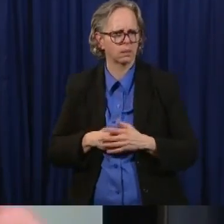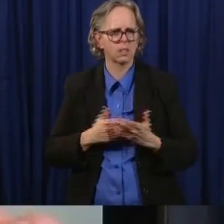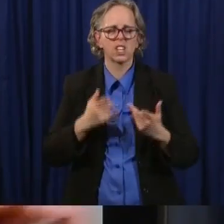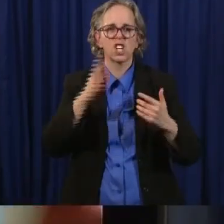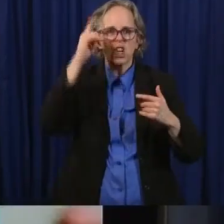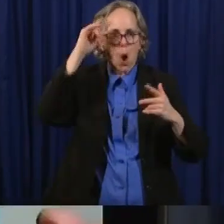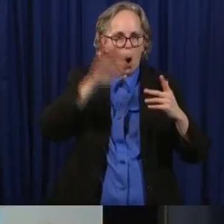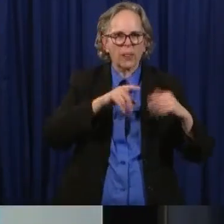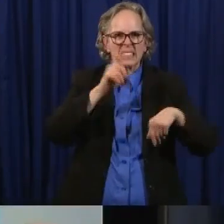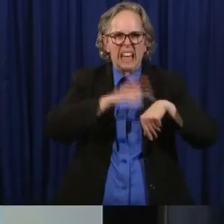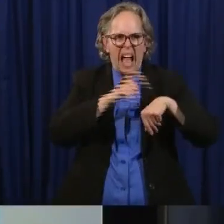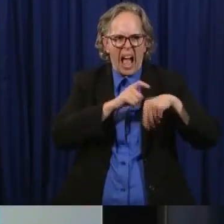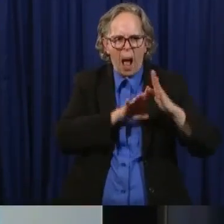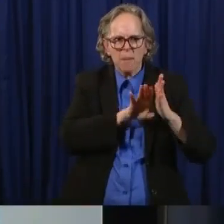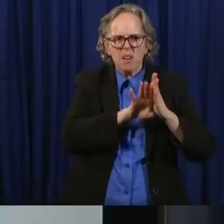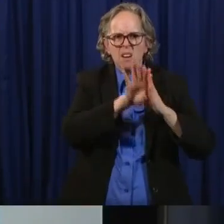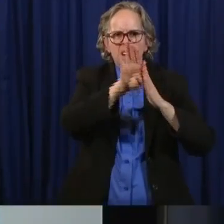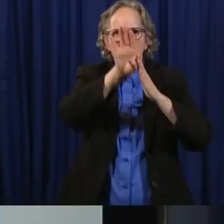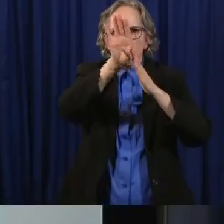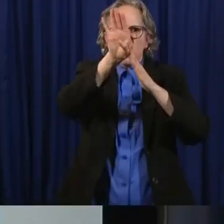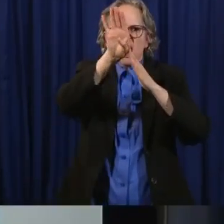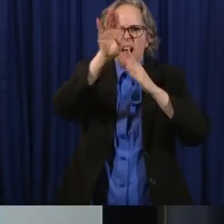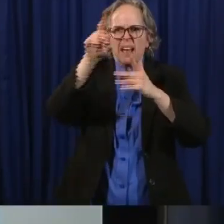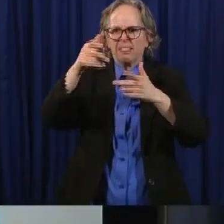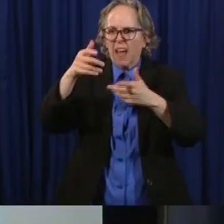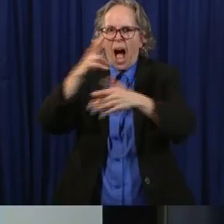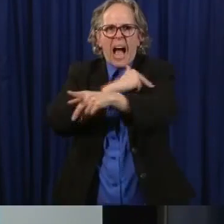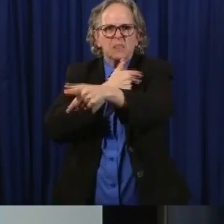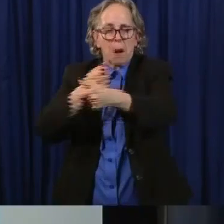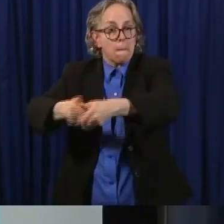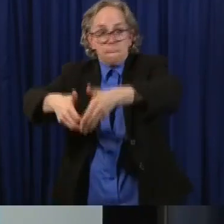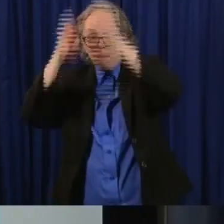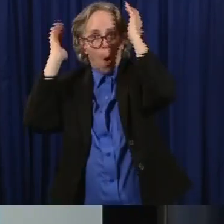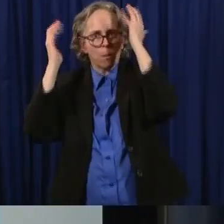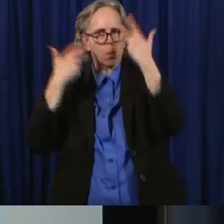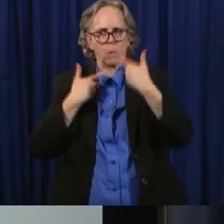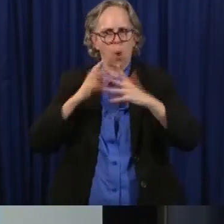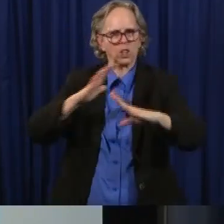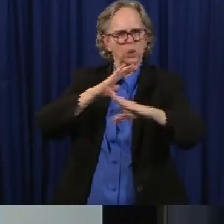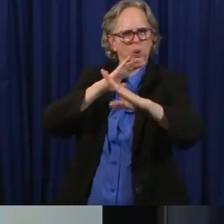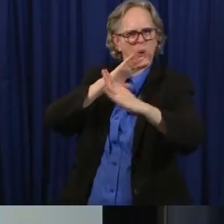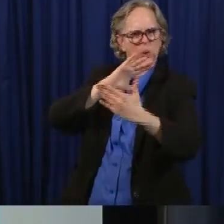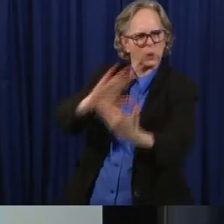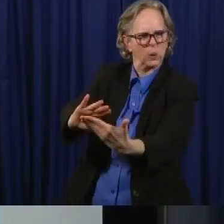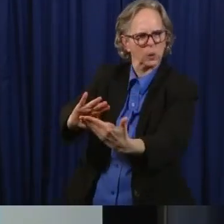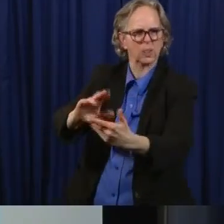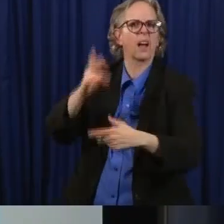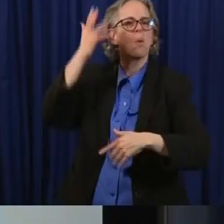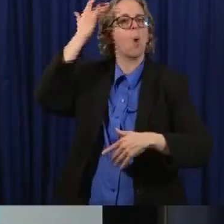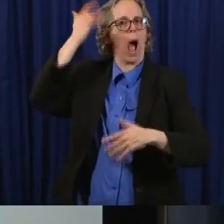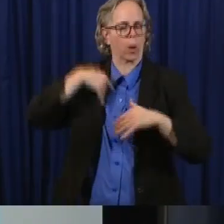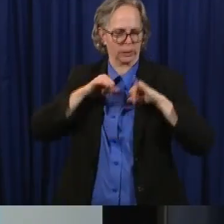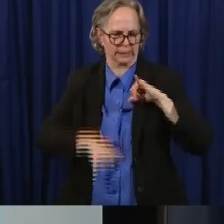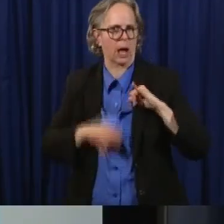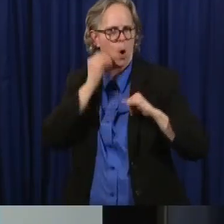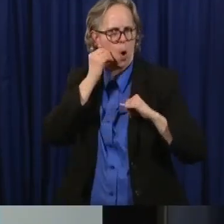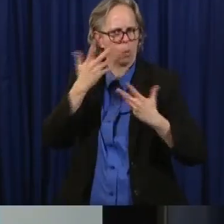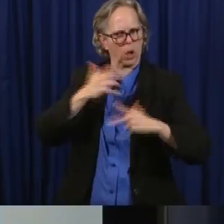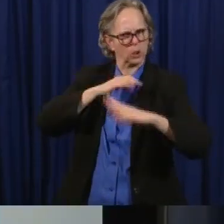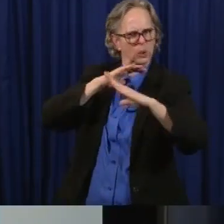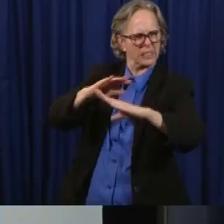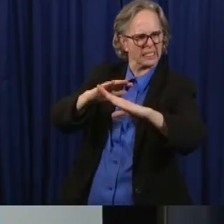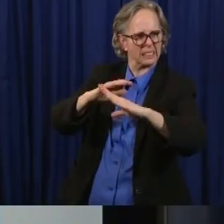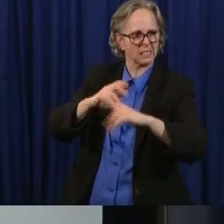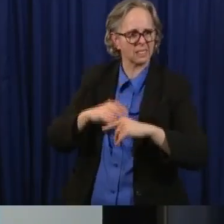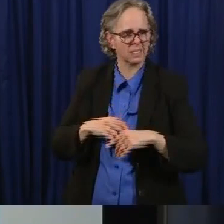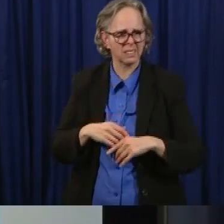that could overburden our medical system. The intent wasn't to eradicate